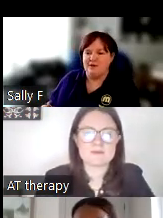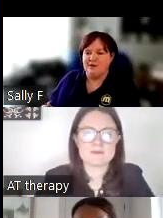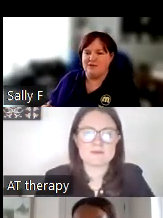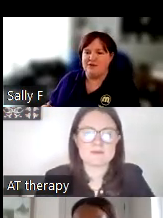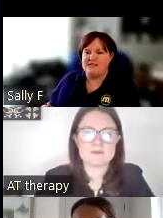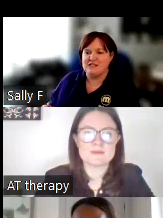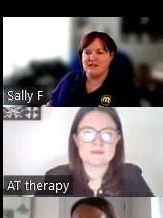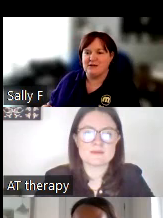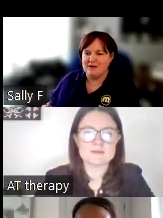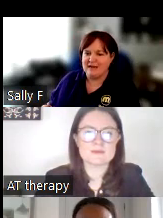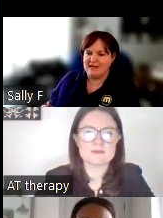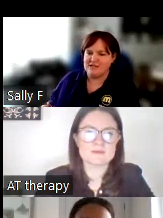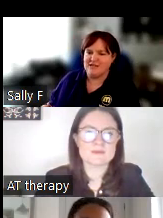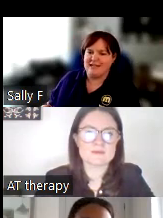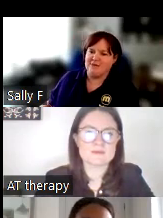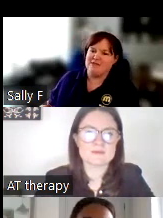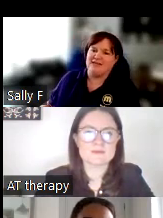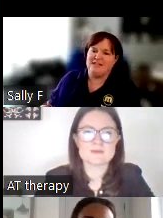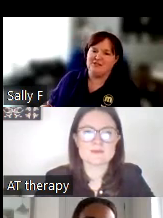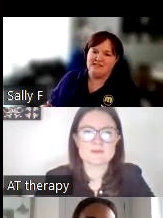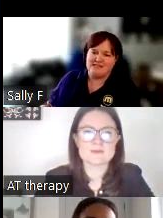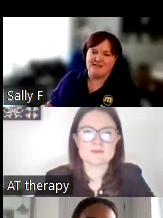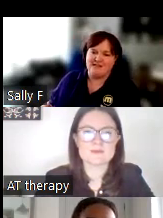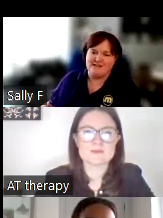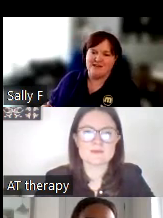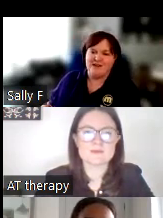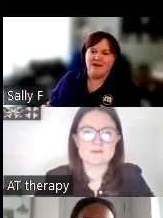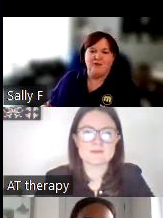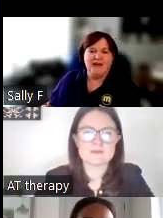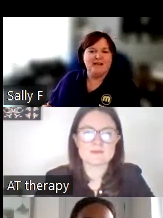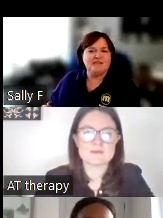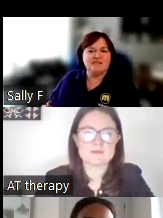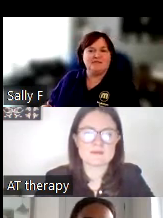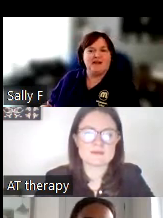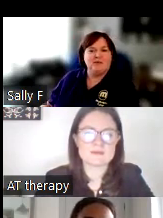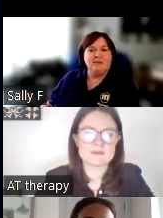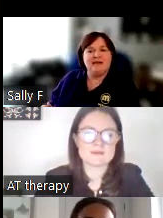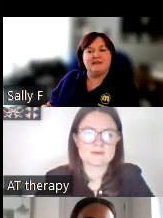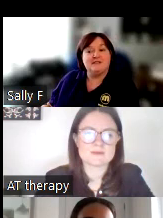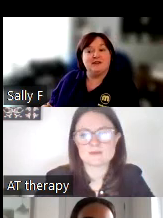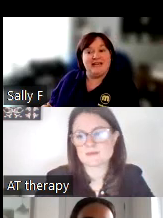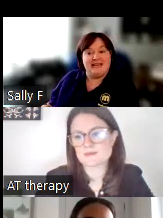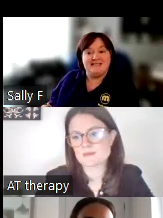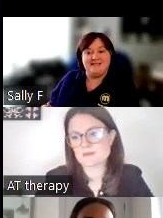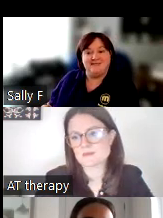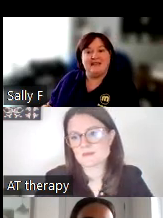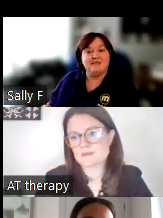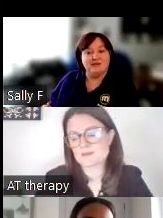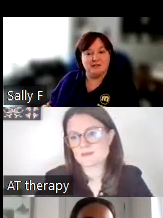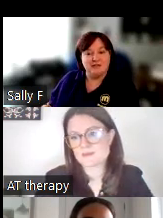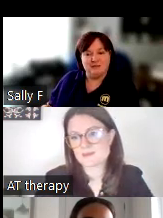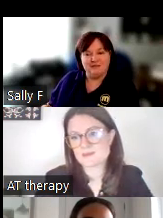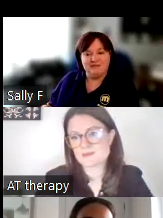multimodal approach for teaching communication, language and literacy skills. When asked to describe what Makaton is,